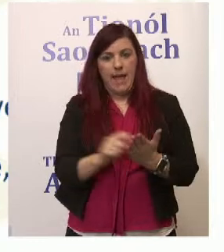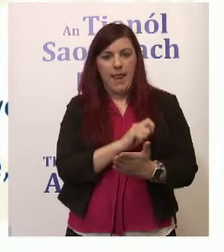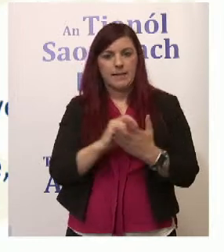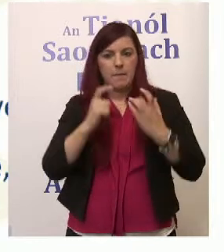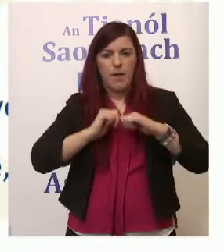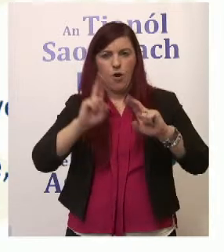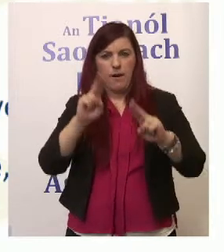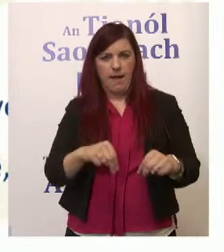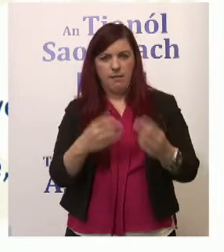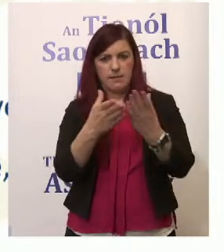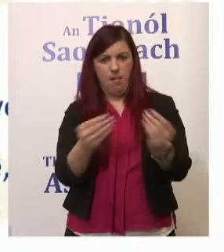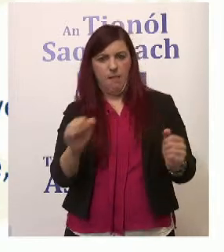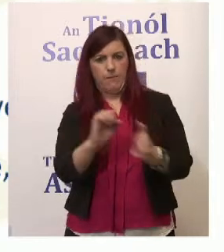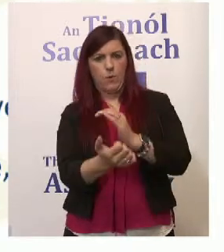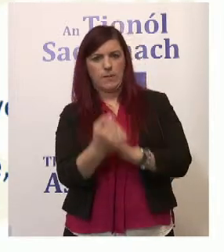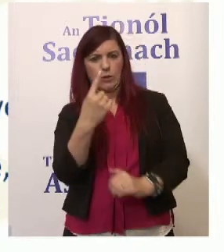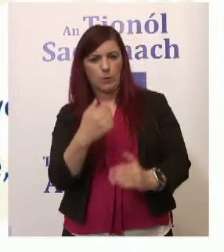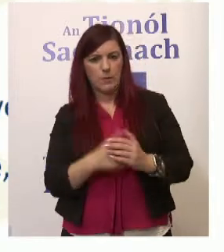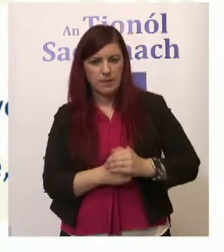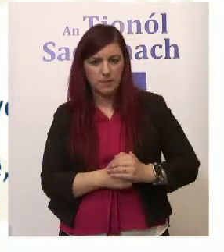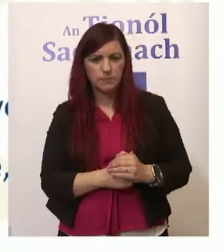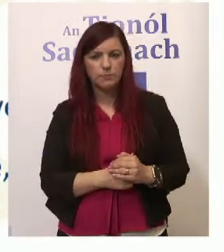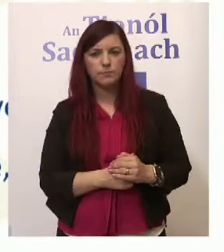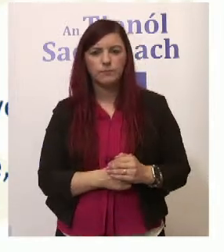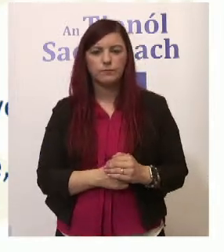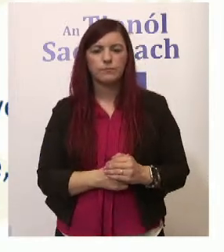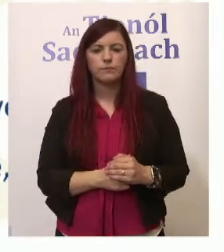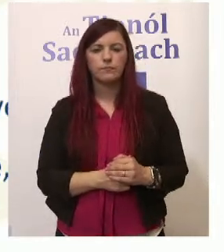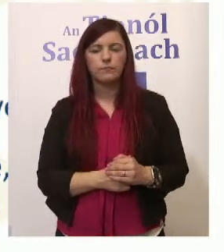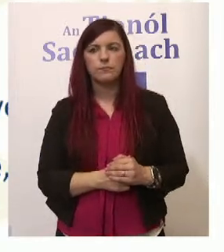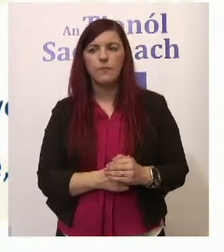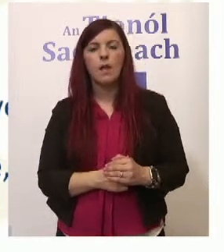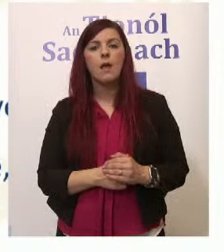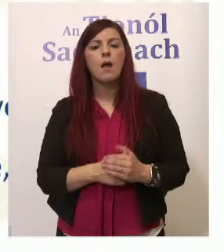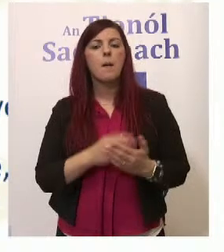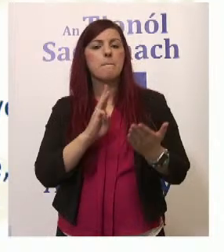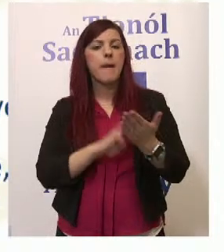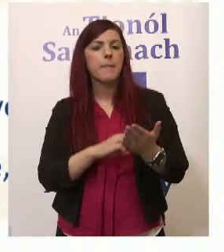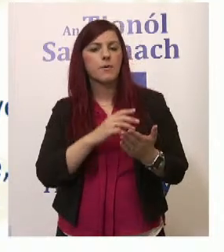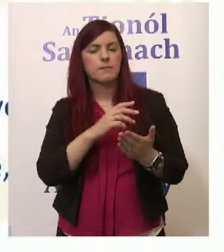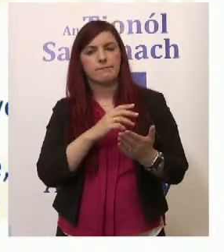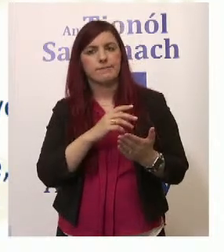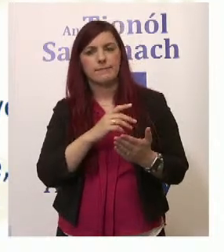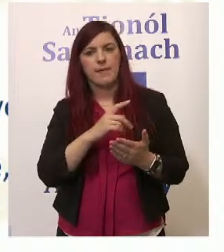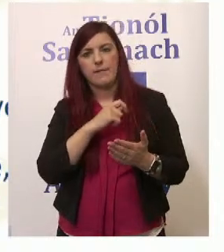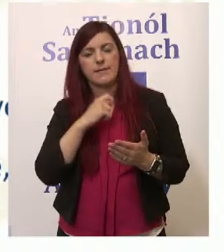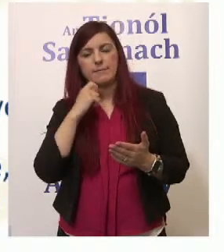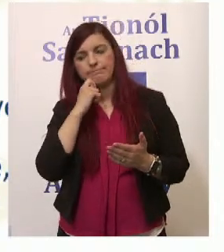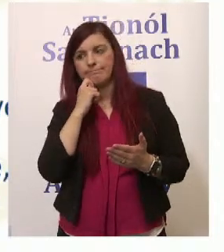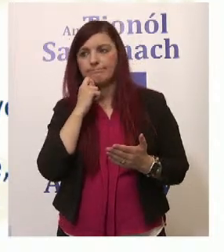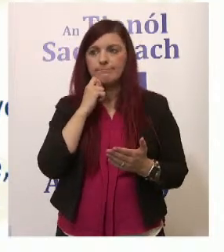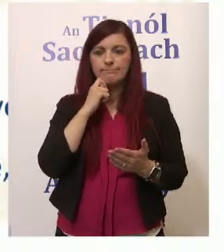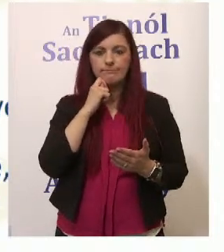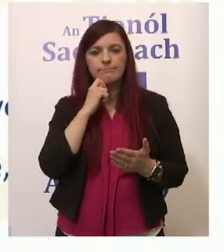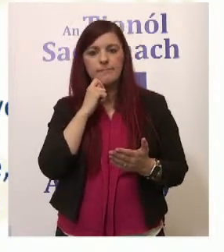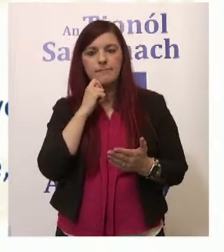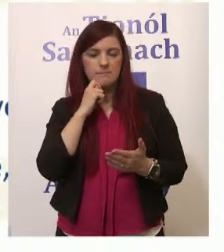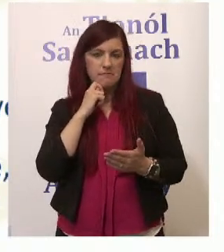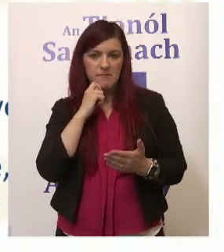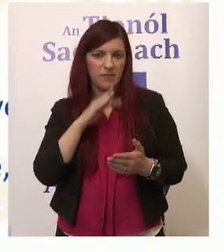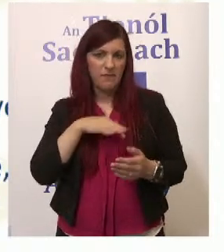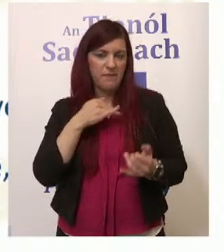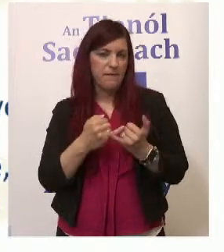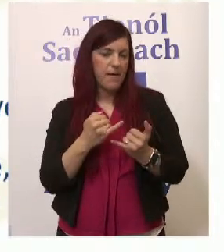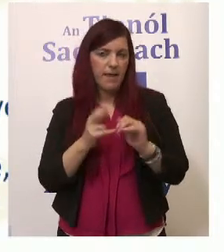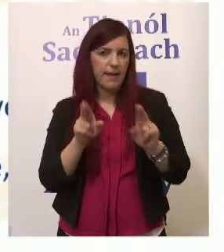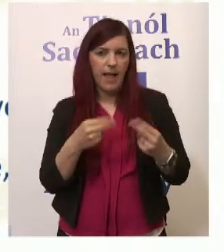those particular problems. From the members that I talked to, there is no consensus that directly elected mayors will solve the problems of the